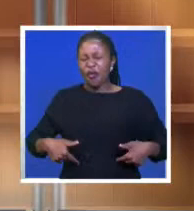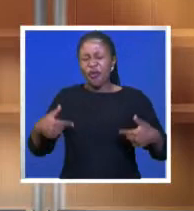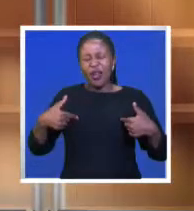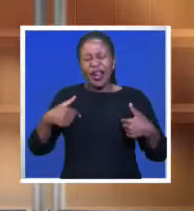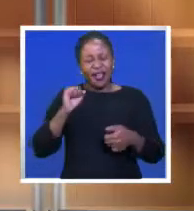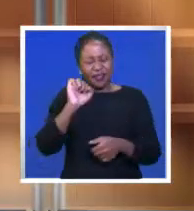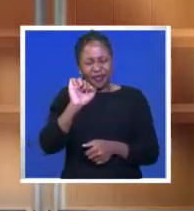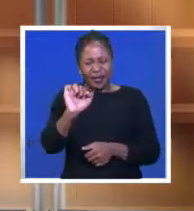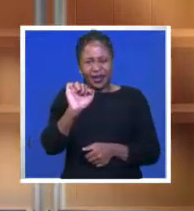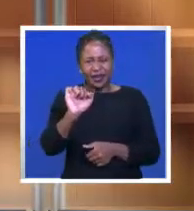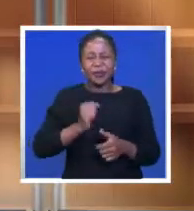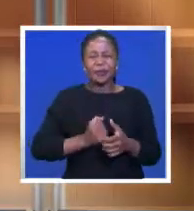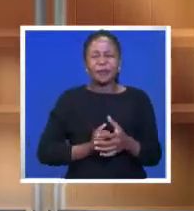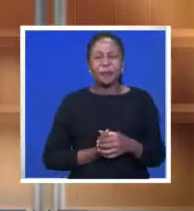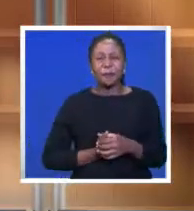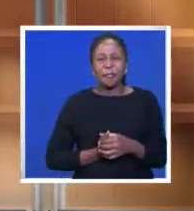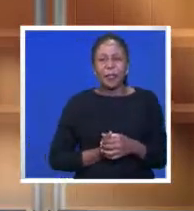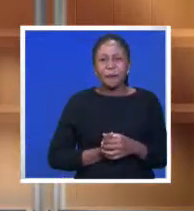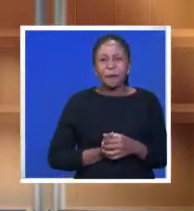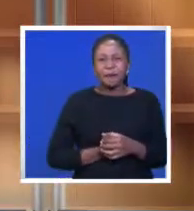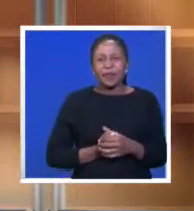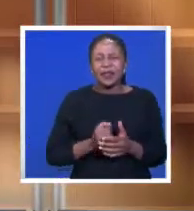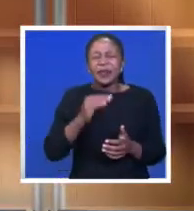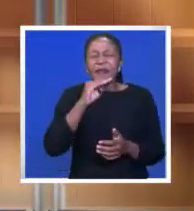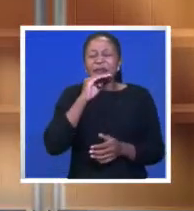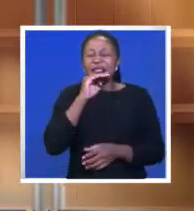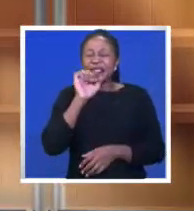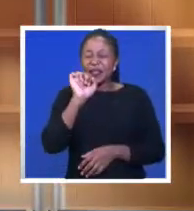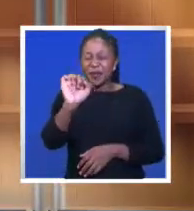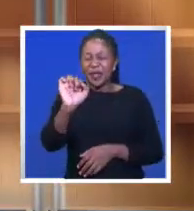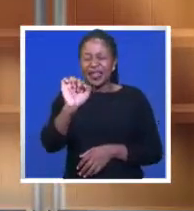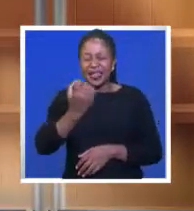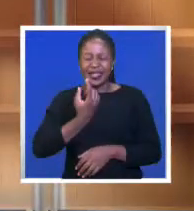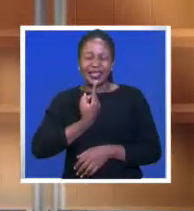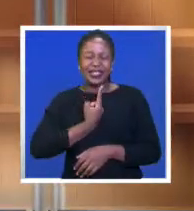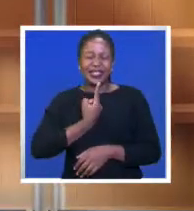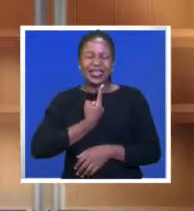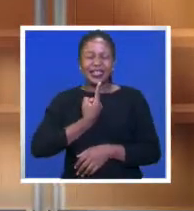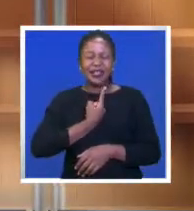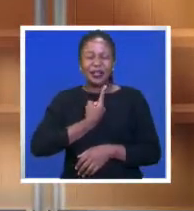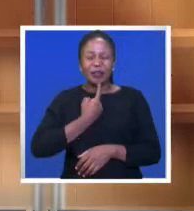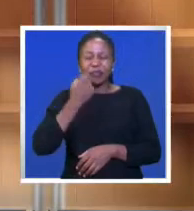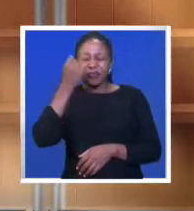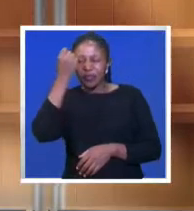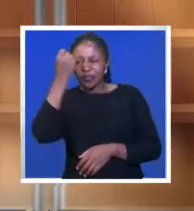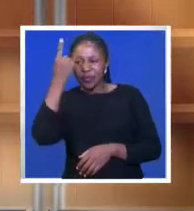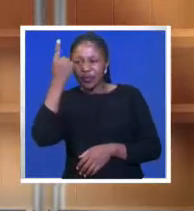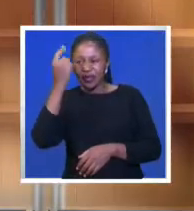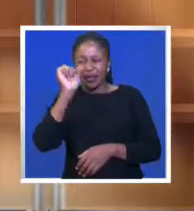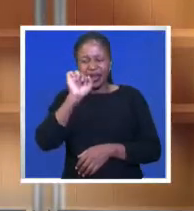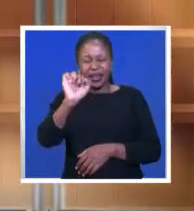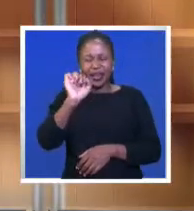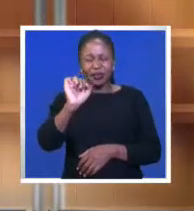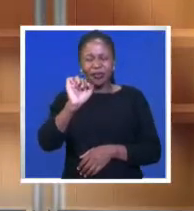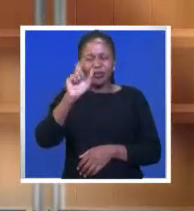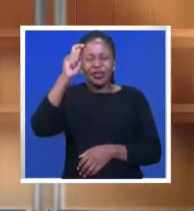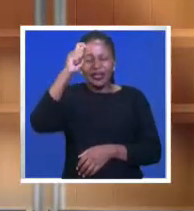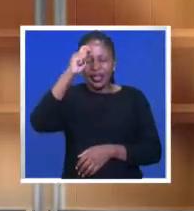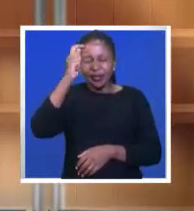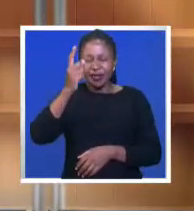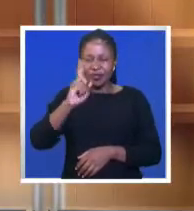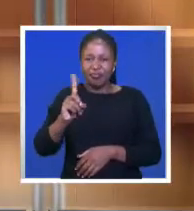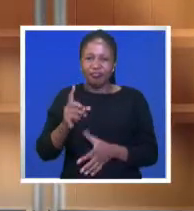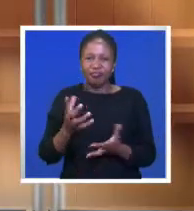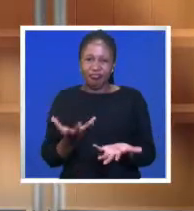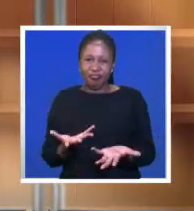dear Lena? So what impression is created in you? Now we want your personal opinion. Are we given in the